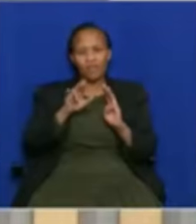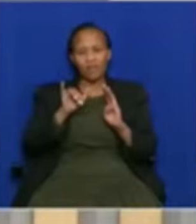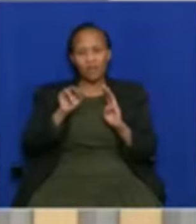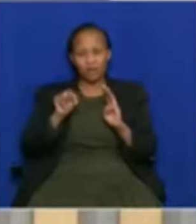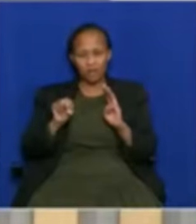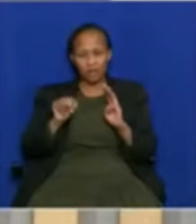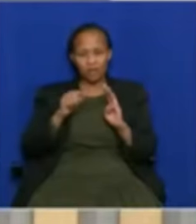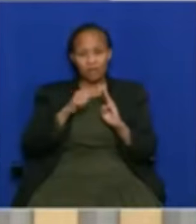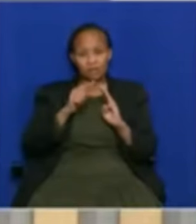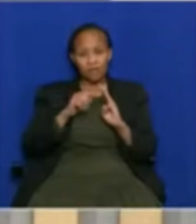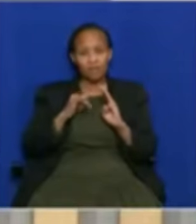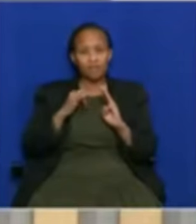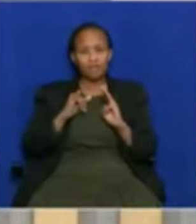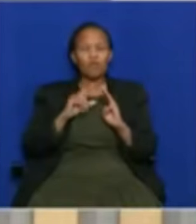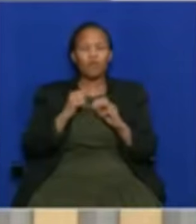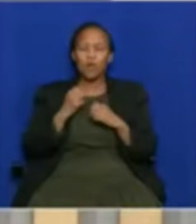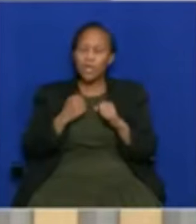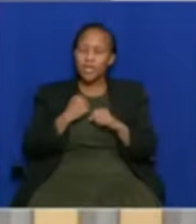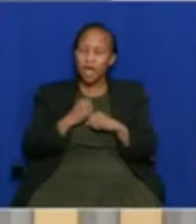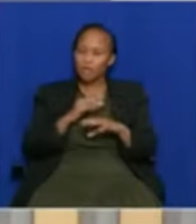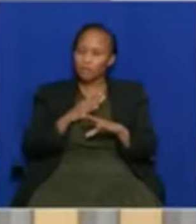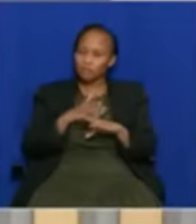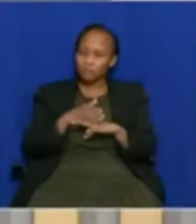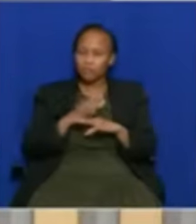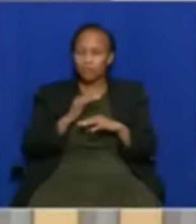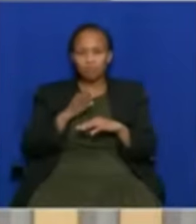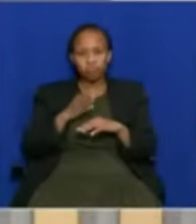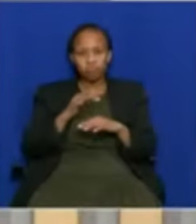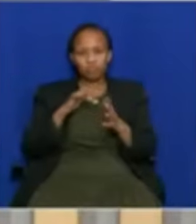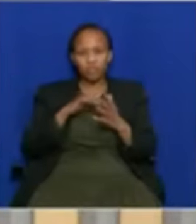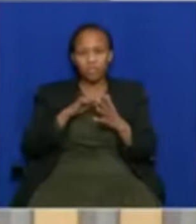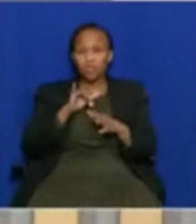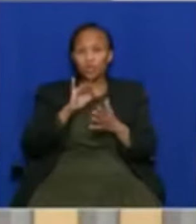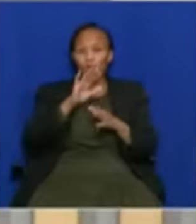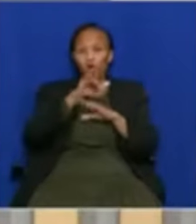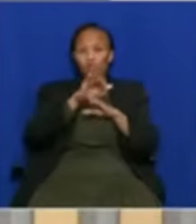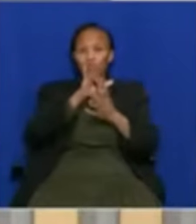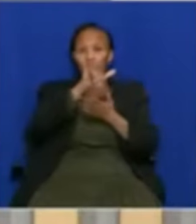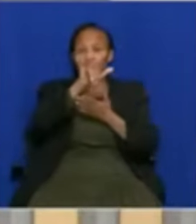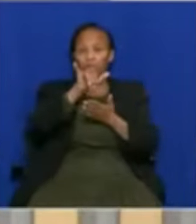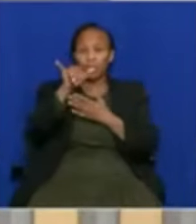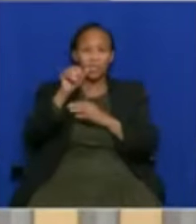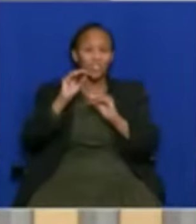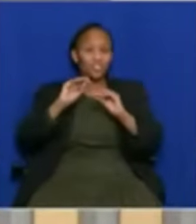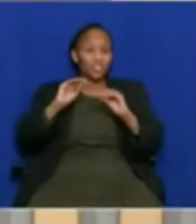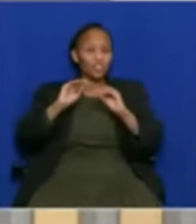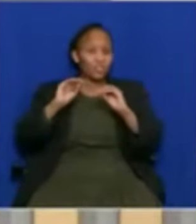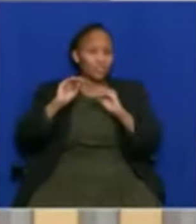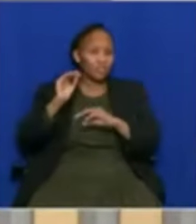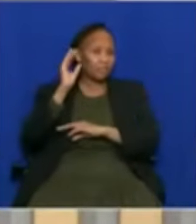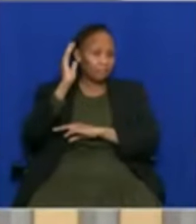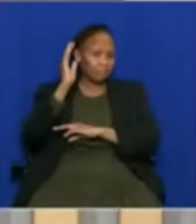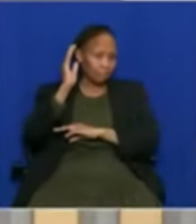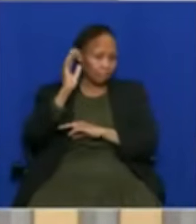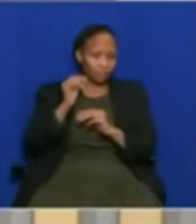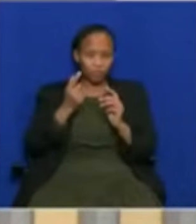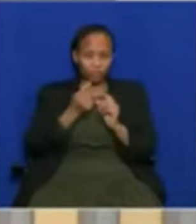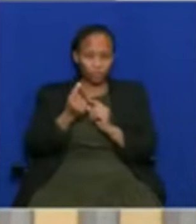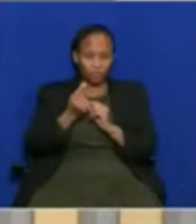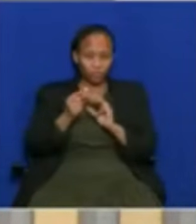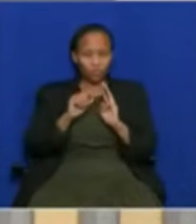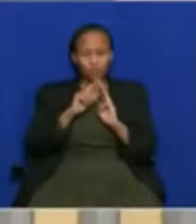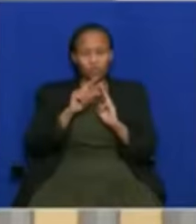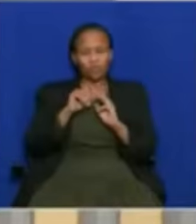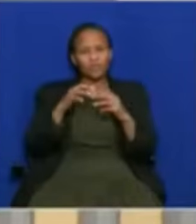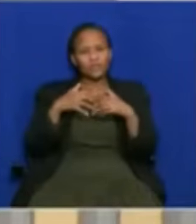many years, traveled overseas, given lectures. He knows the whole set up a technical support